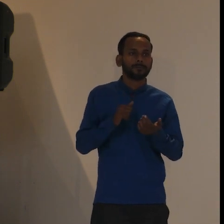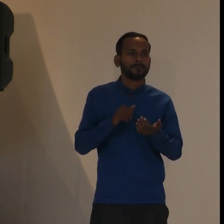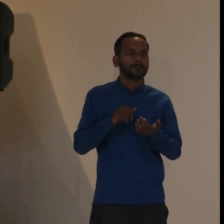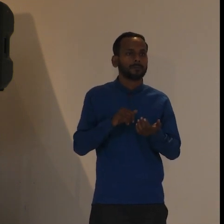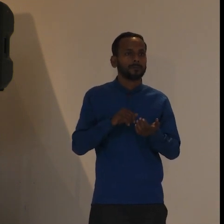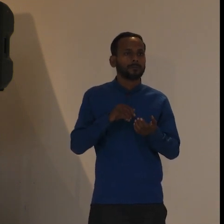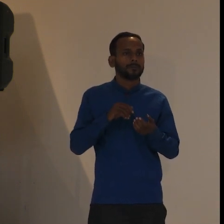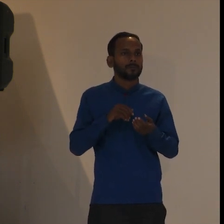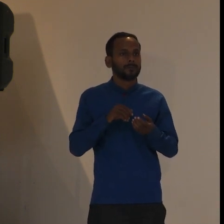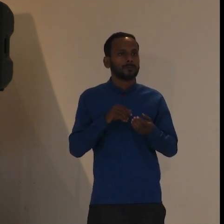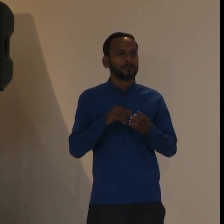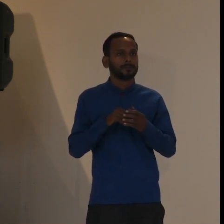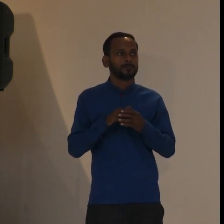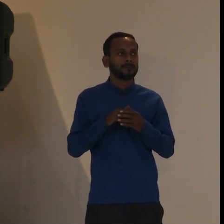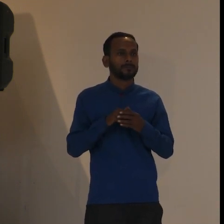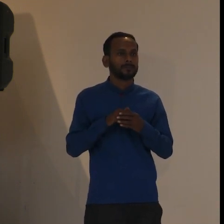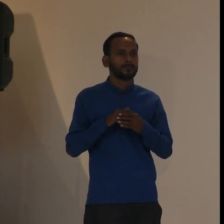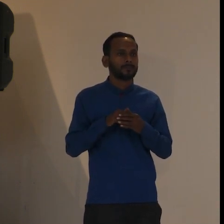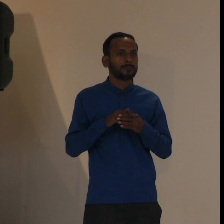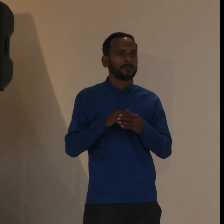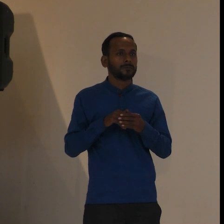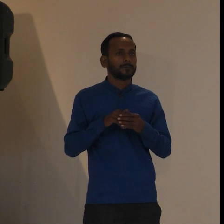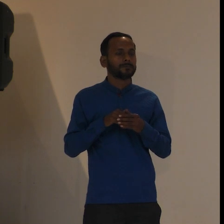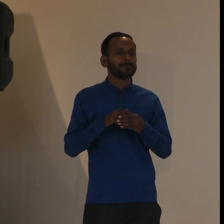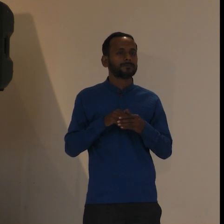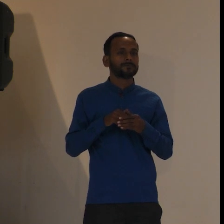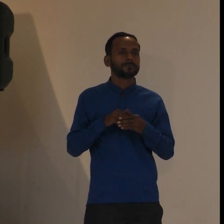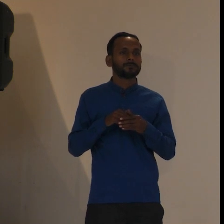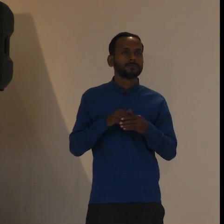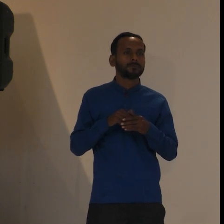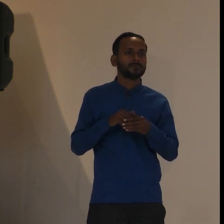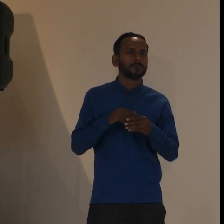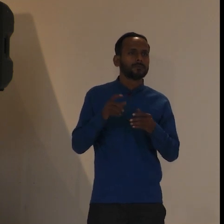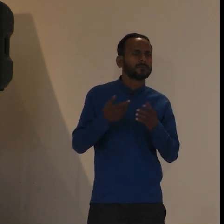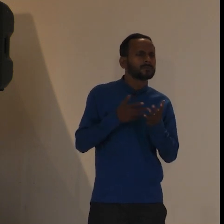the Christian art, which is traditional, because it was quite,